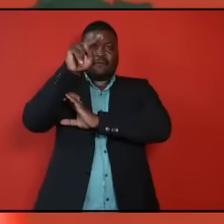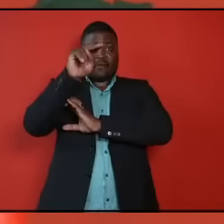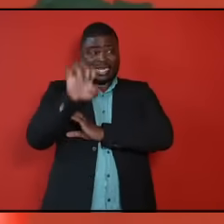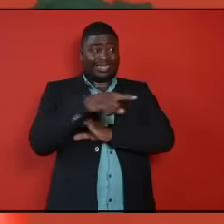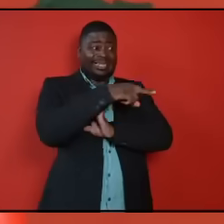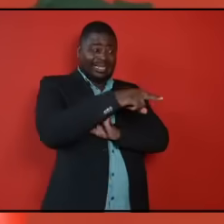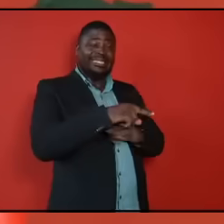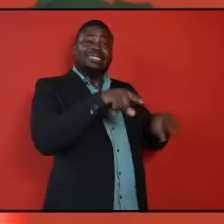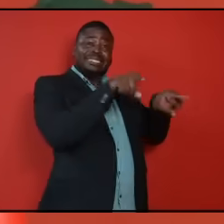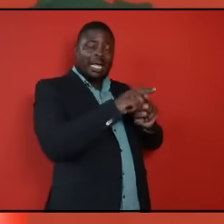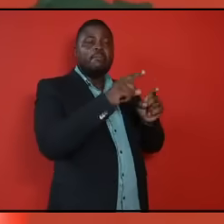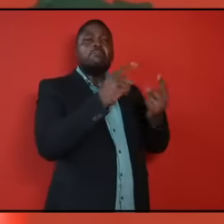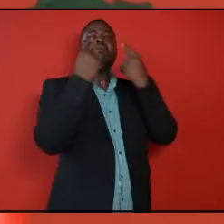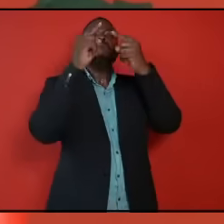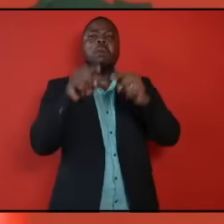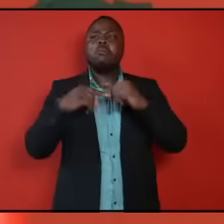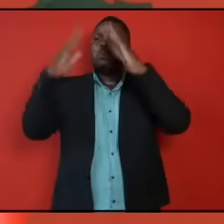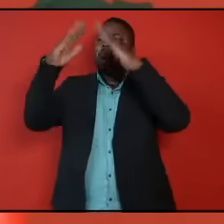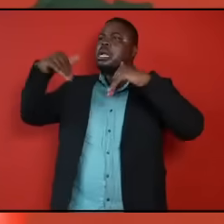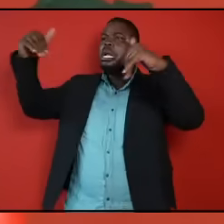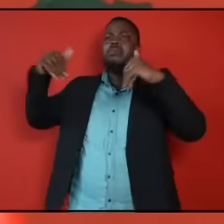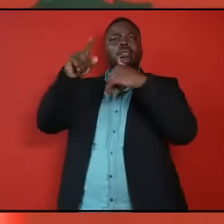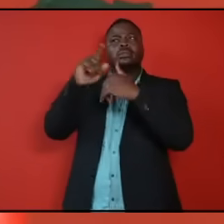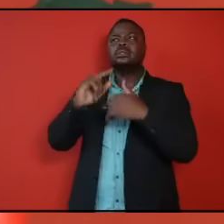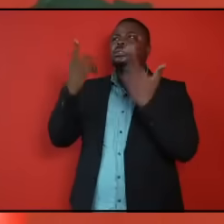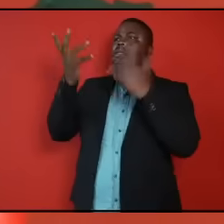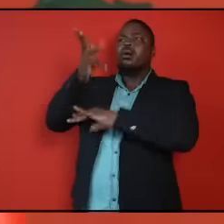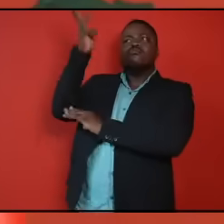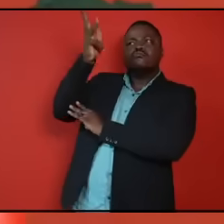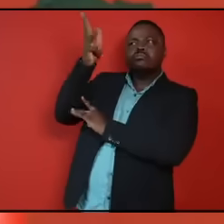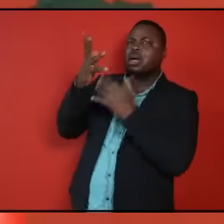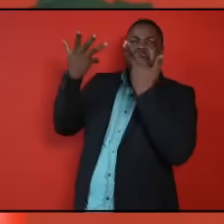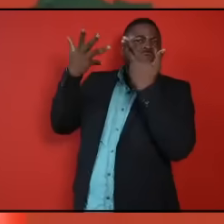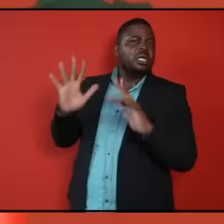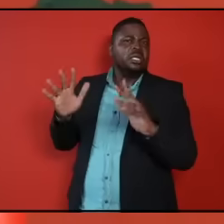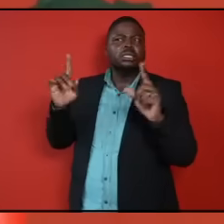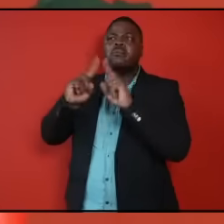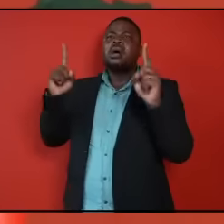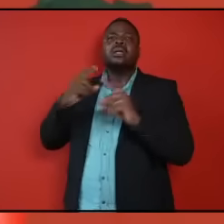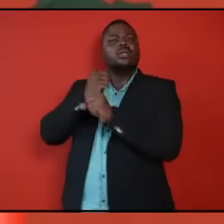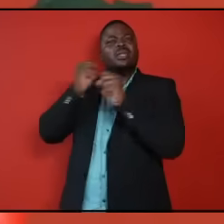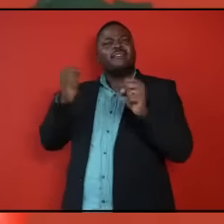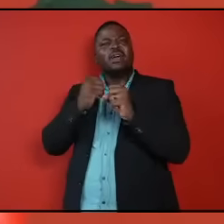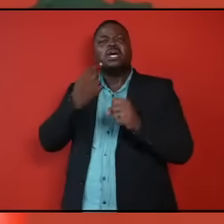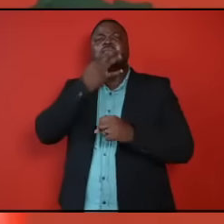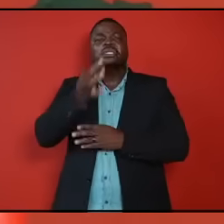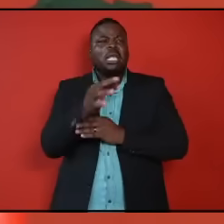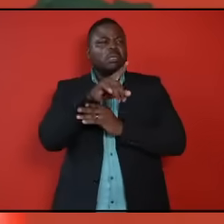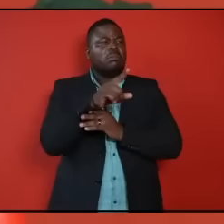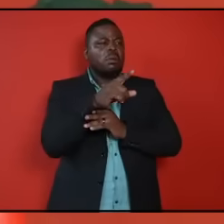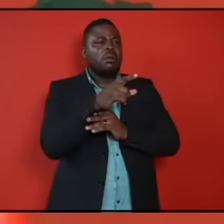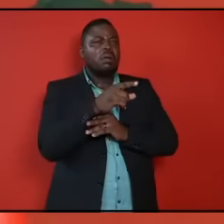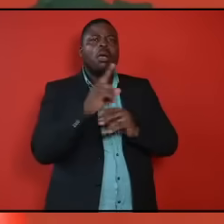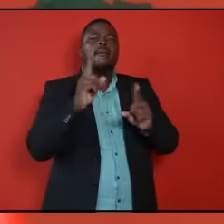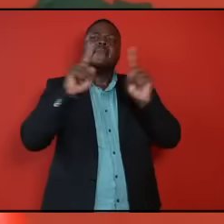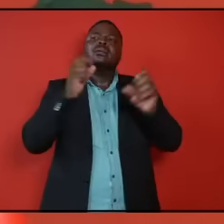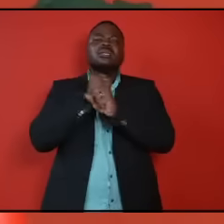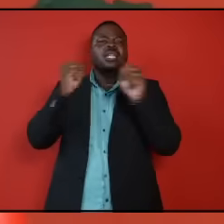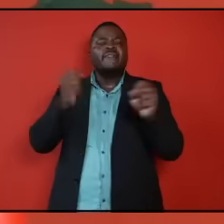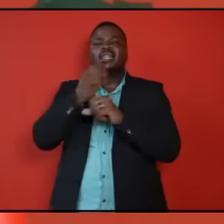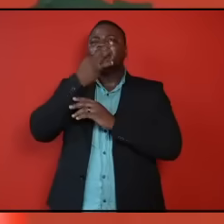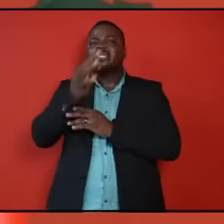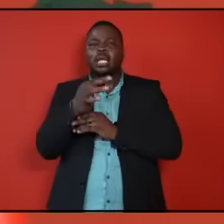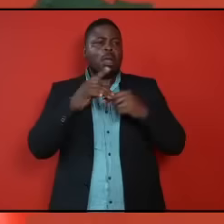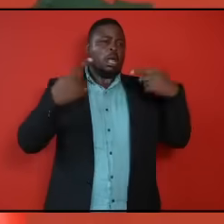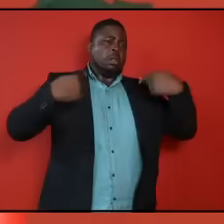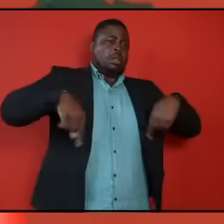in the media has spoken extensively on these matters with extreme enthusiasm and no displayed